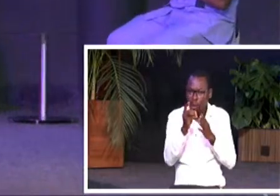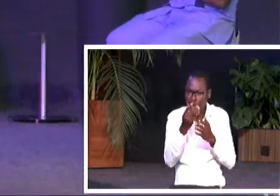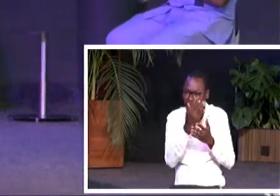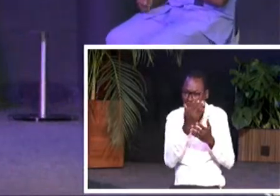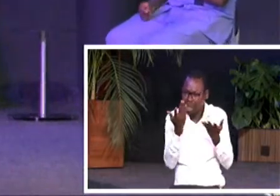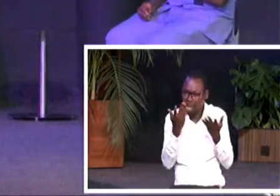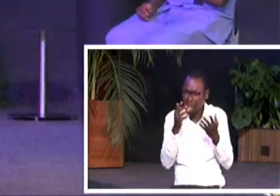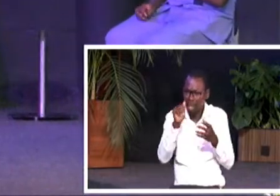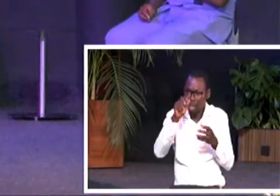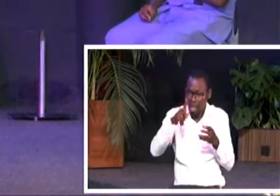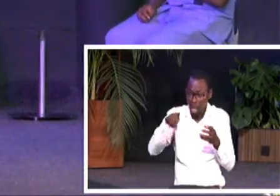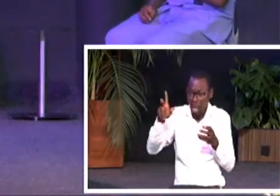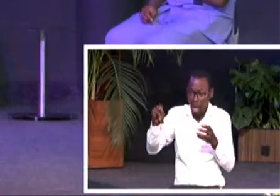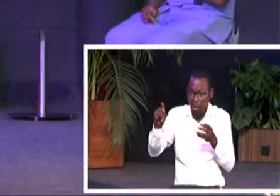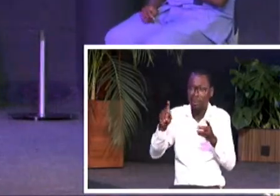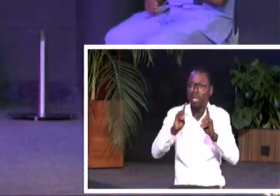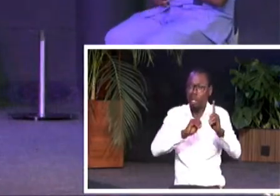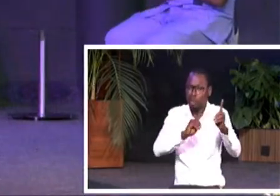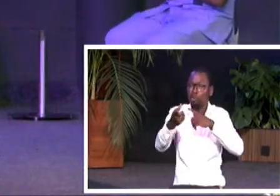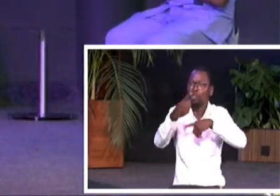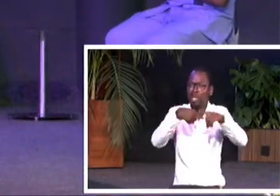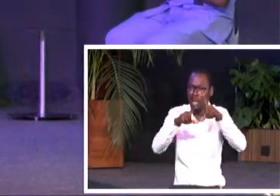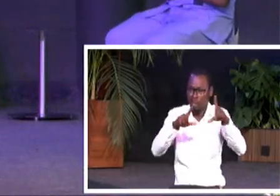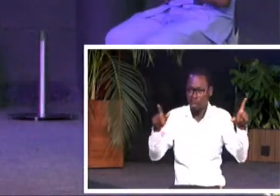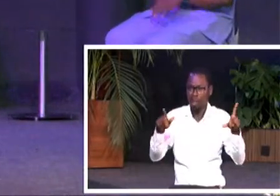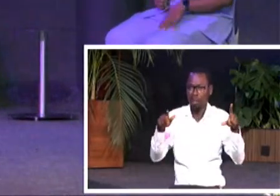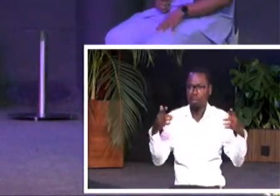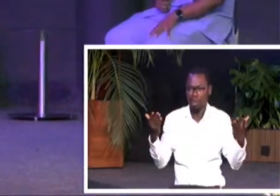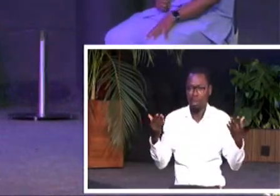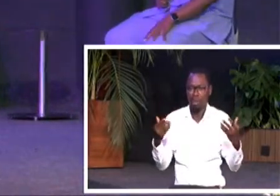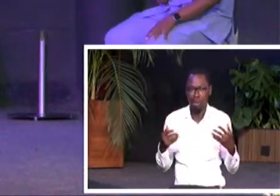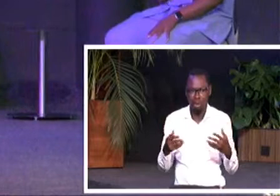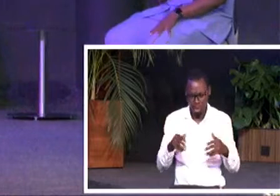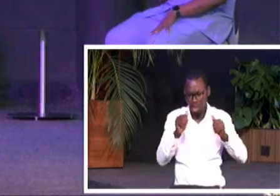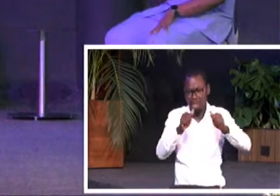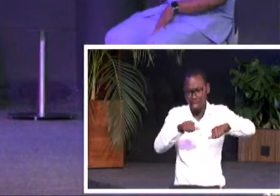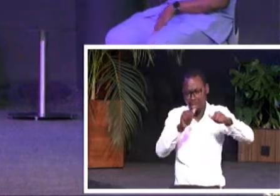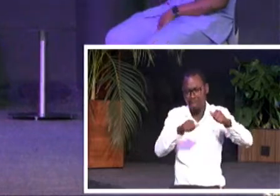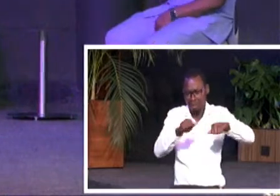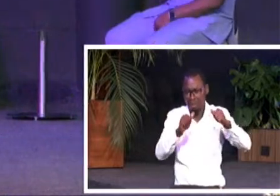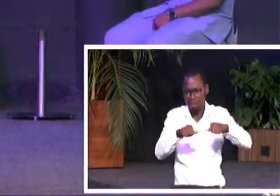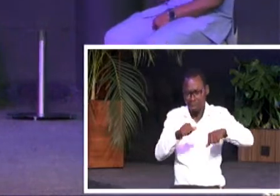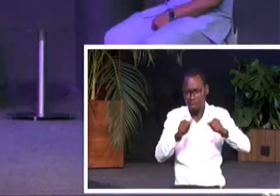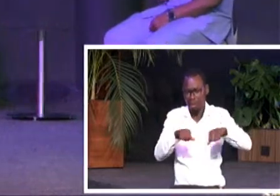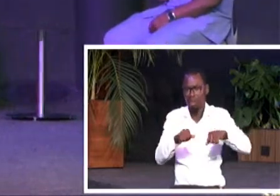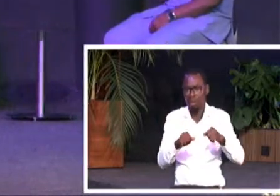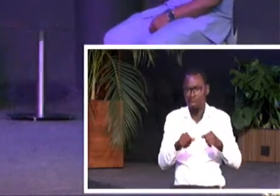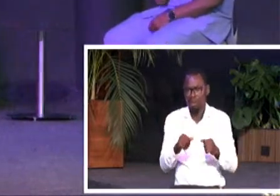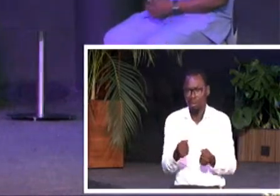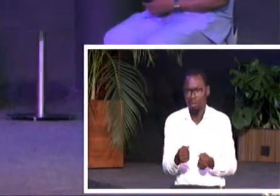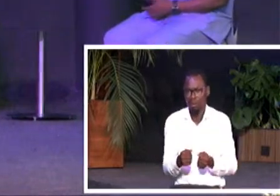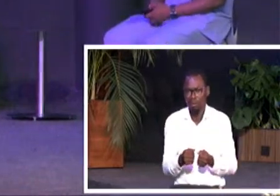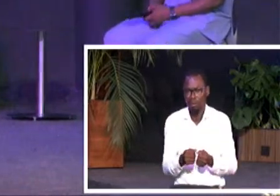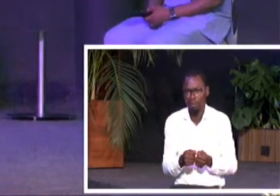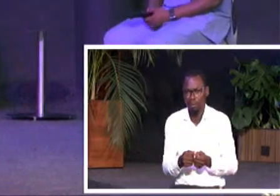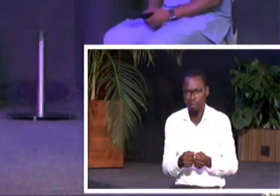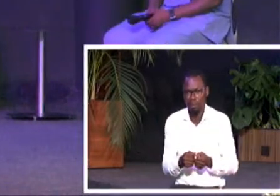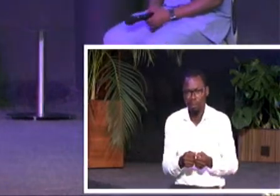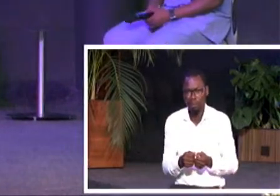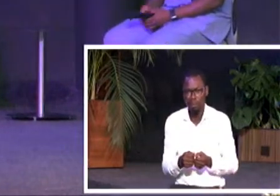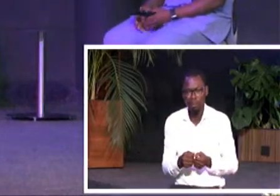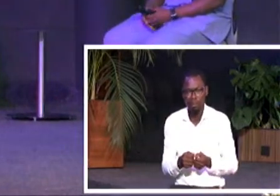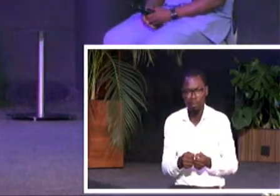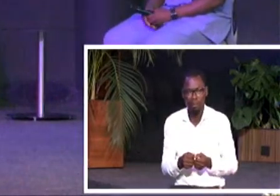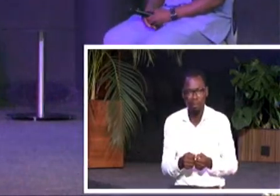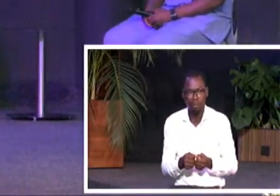it in audio format. Wow. So that's another innovation coming up. Wow. Before I go back to my next question, Moses is asking